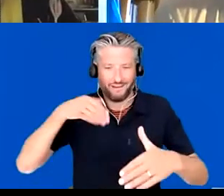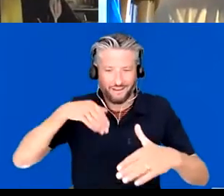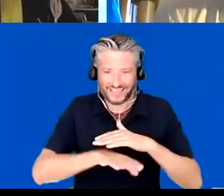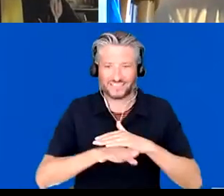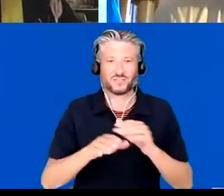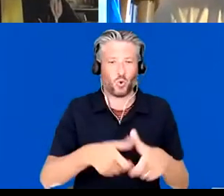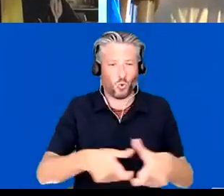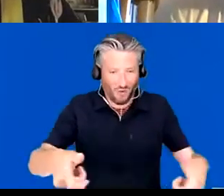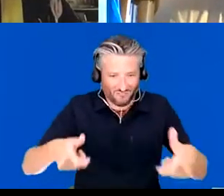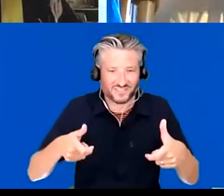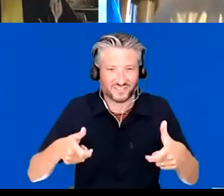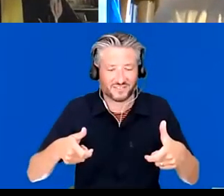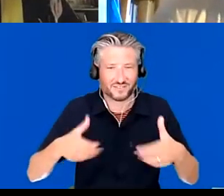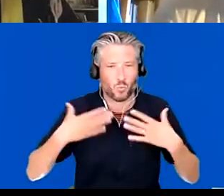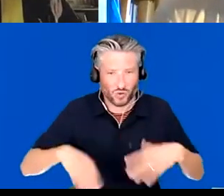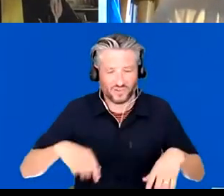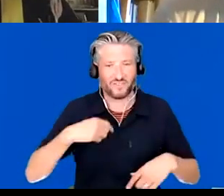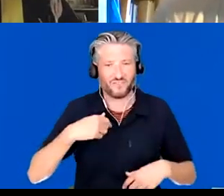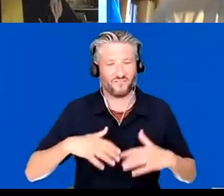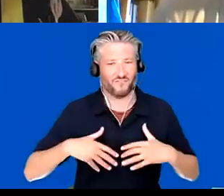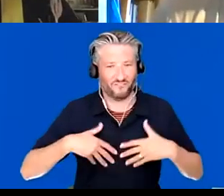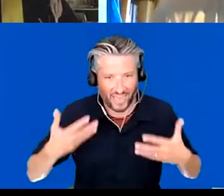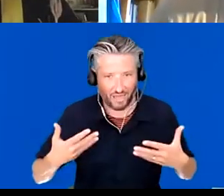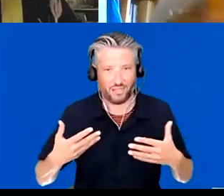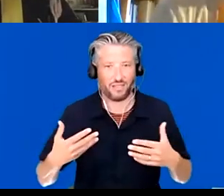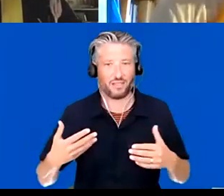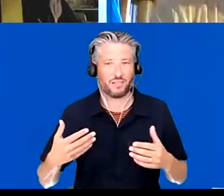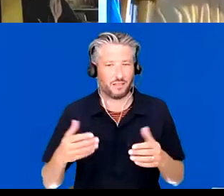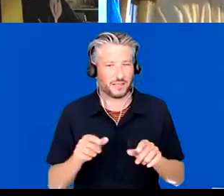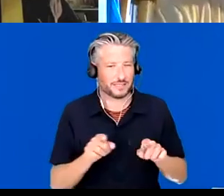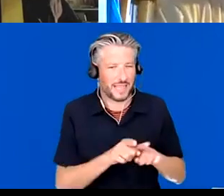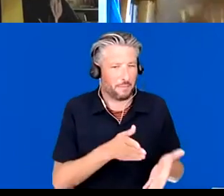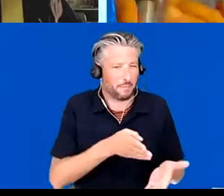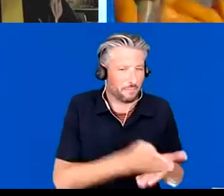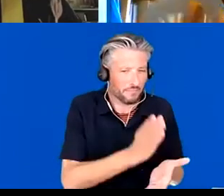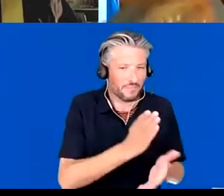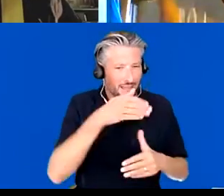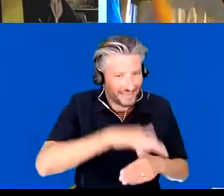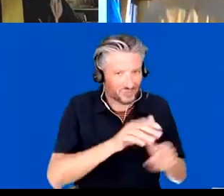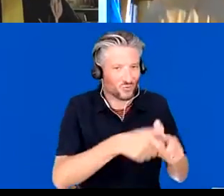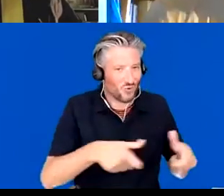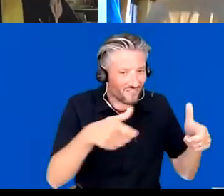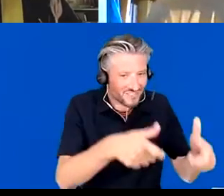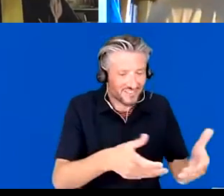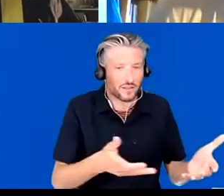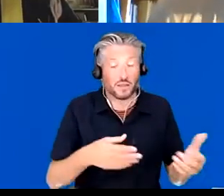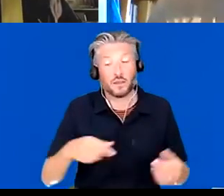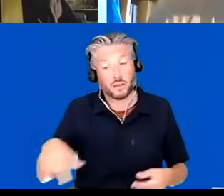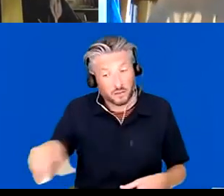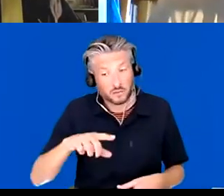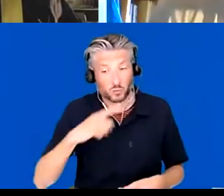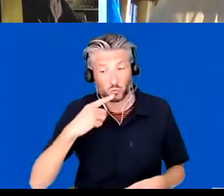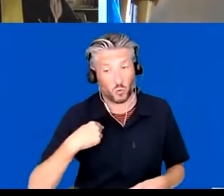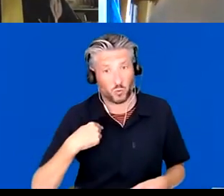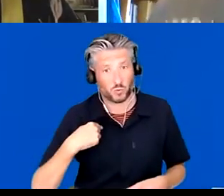came out, that, they felt that was important, and it came out positively, that we got certain things right, other things wrong, people pointed out, but that was a very